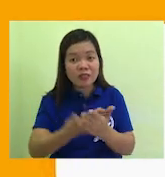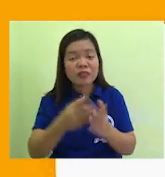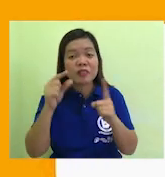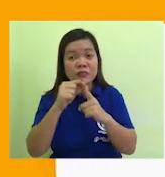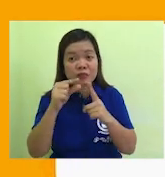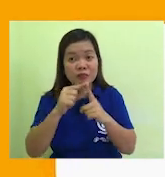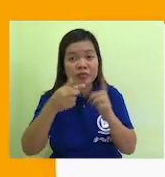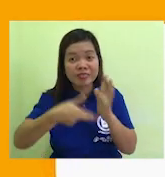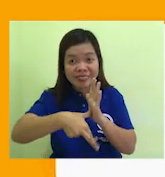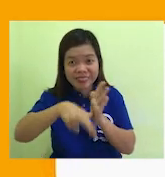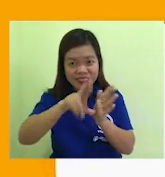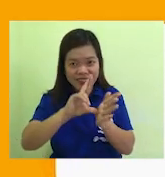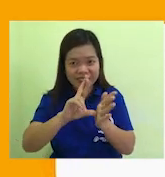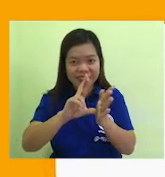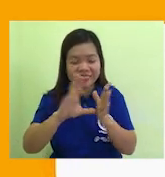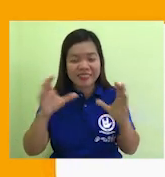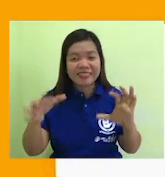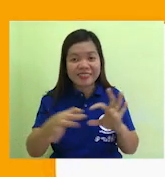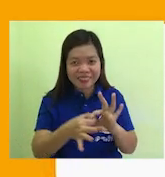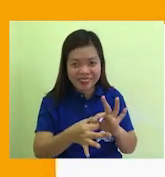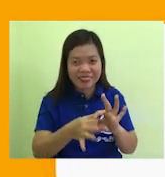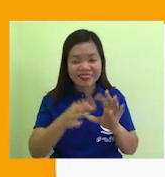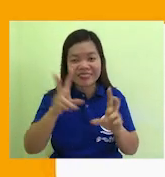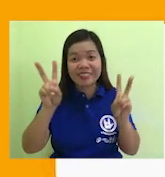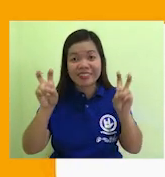connected to our topic for today.